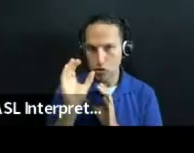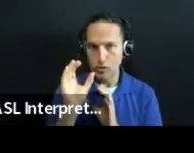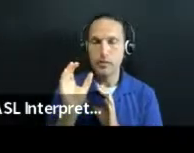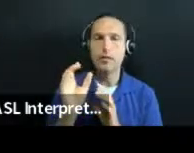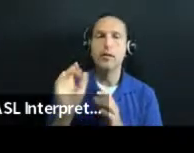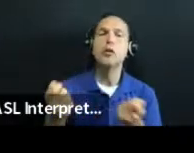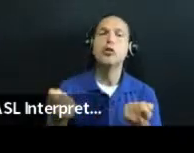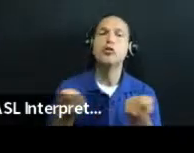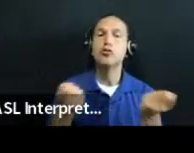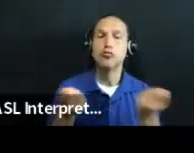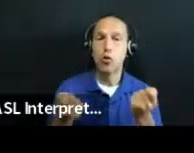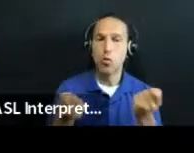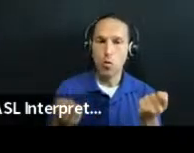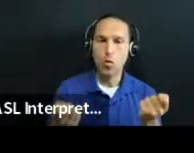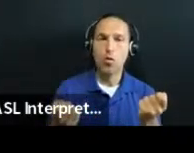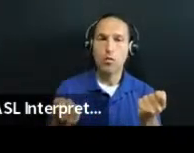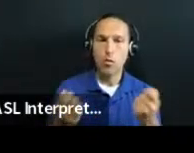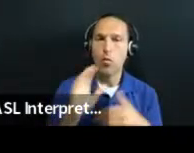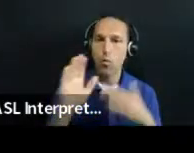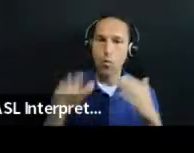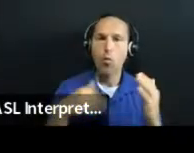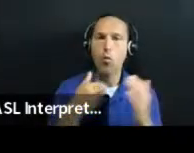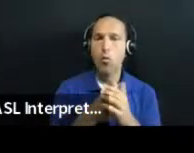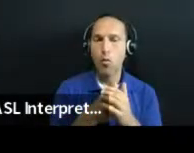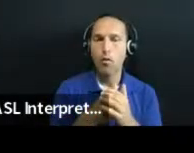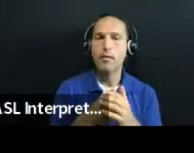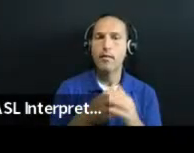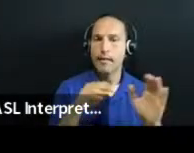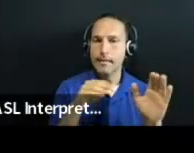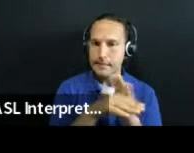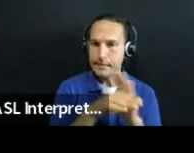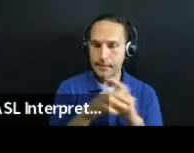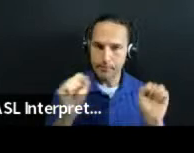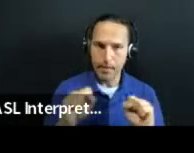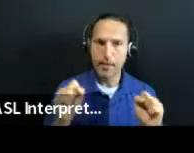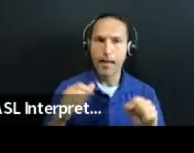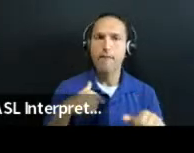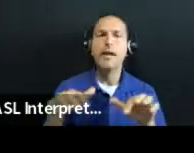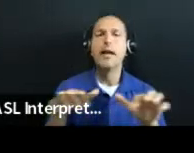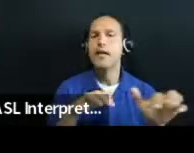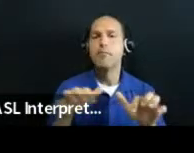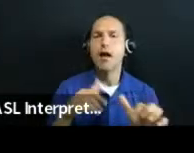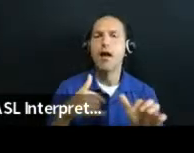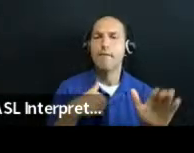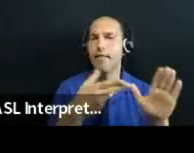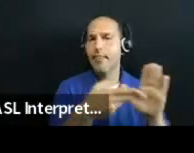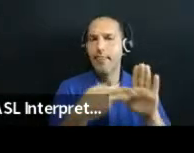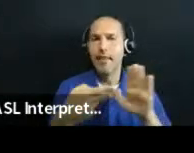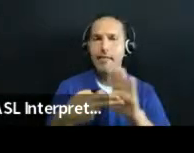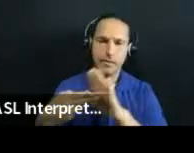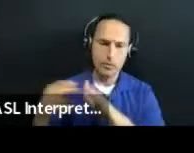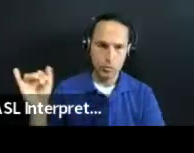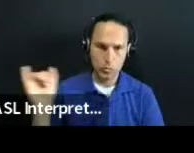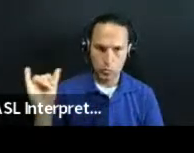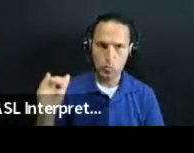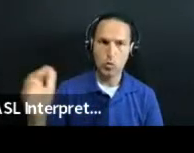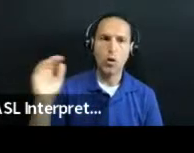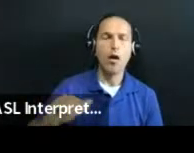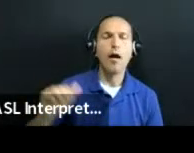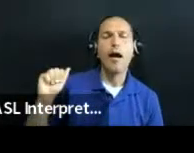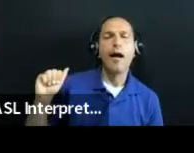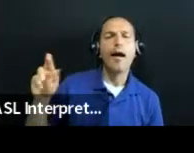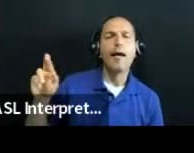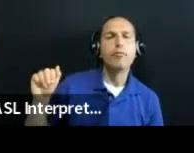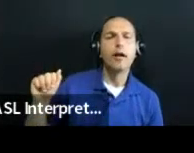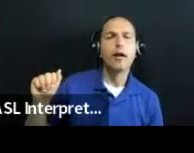search controls are accessible and have keyboard access and have labels, right? And then ARIA Live